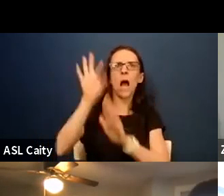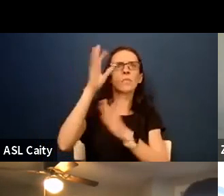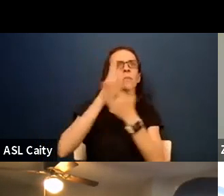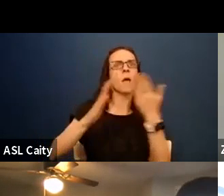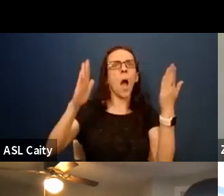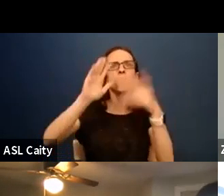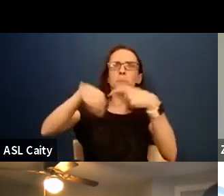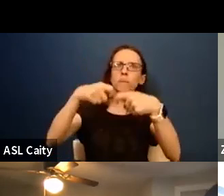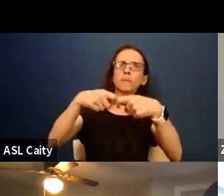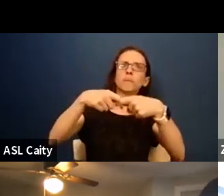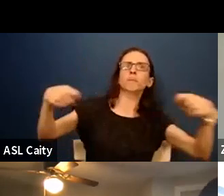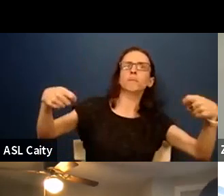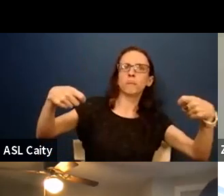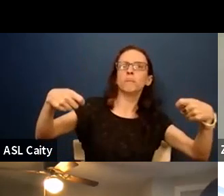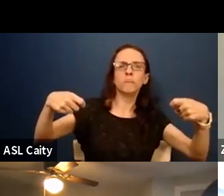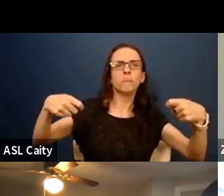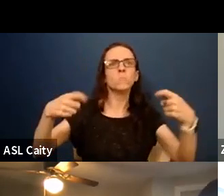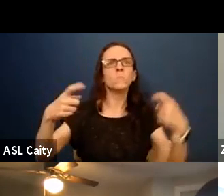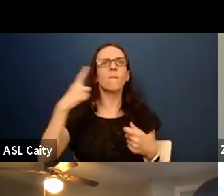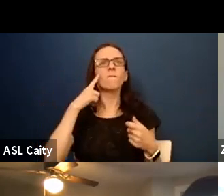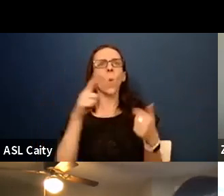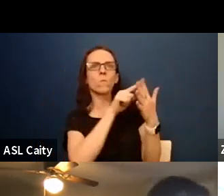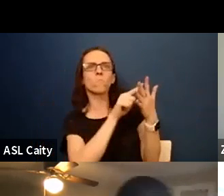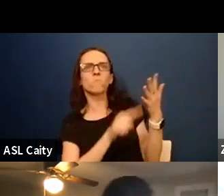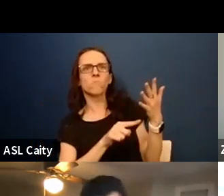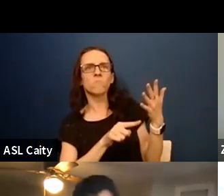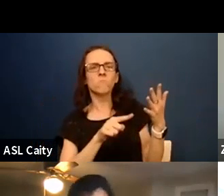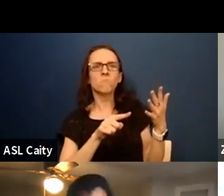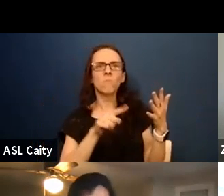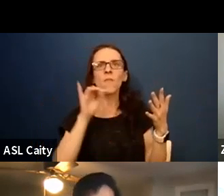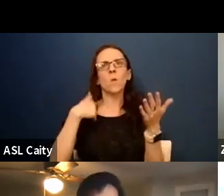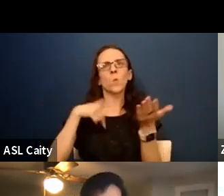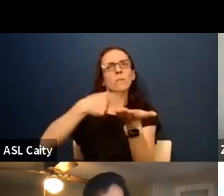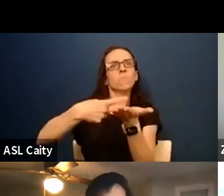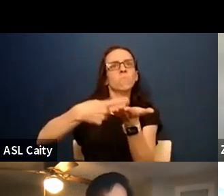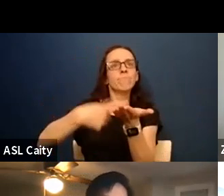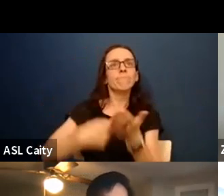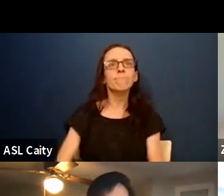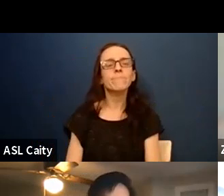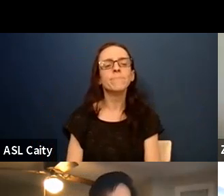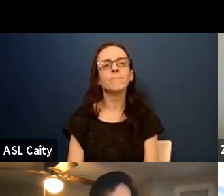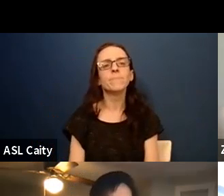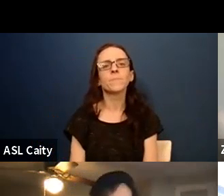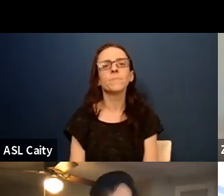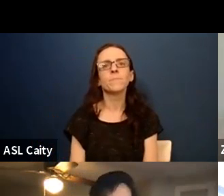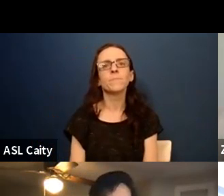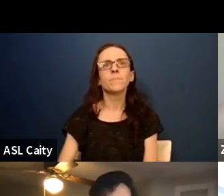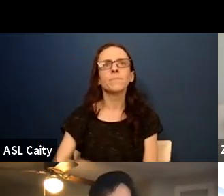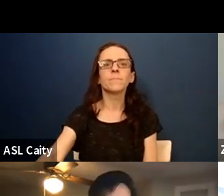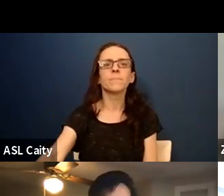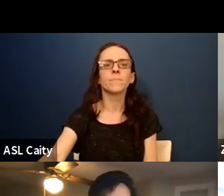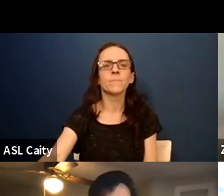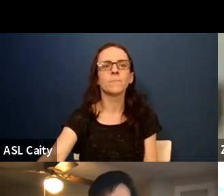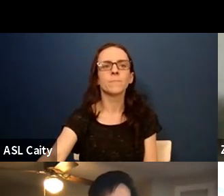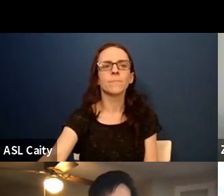to the items that we're now discussing. And before I